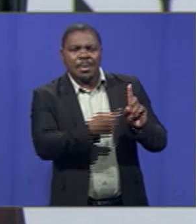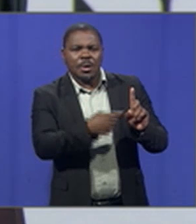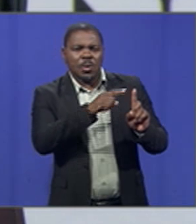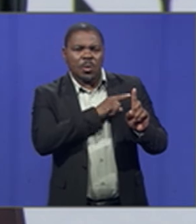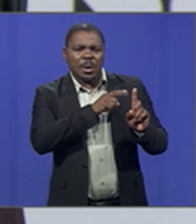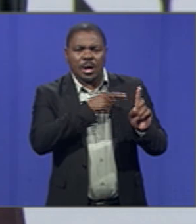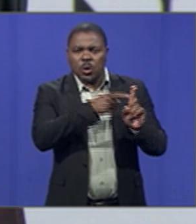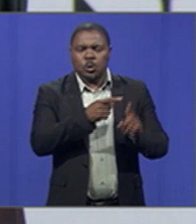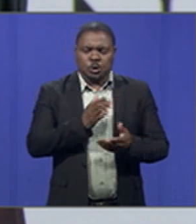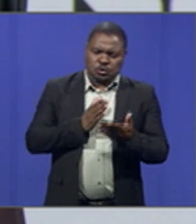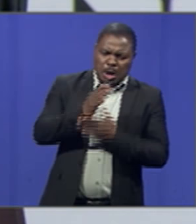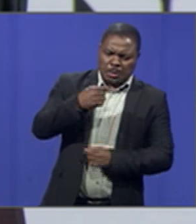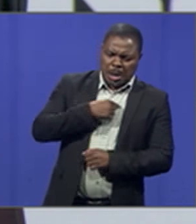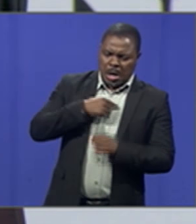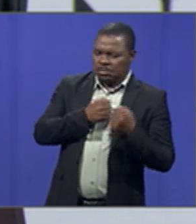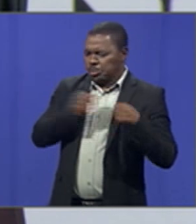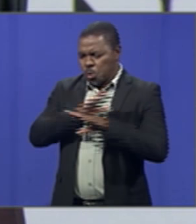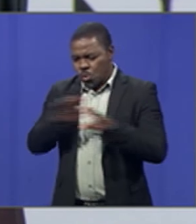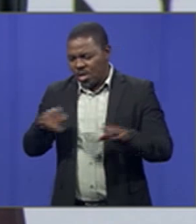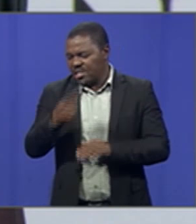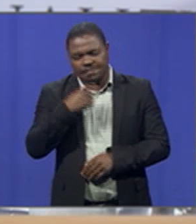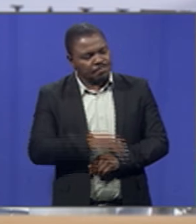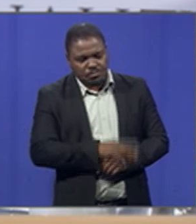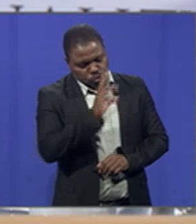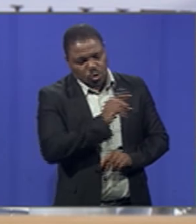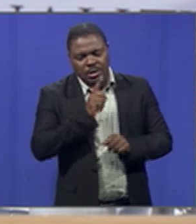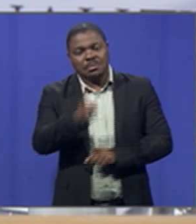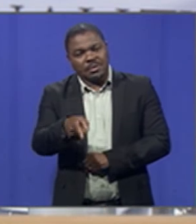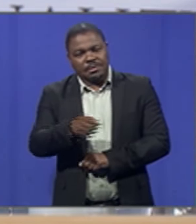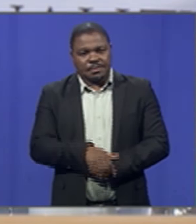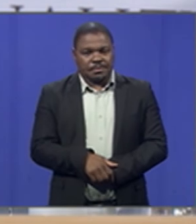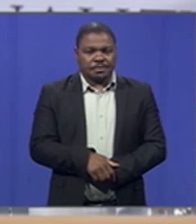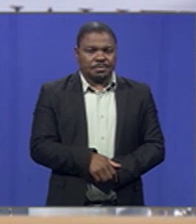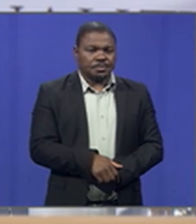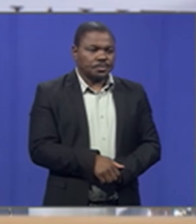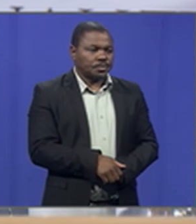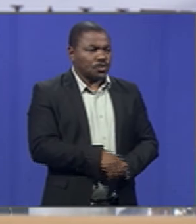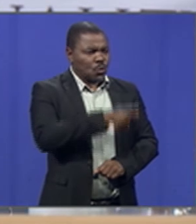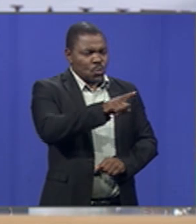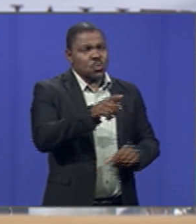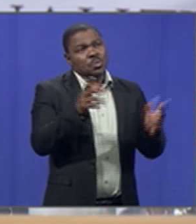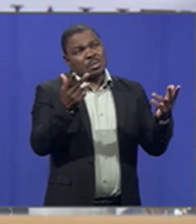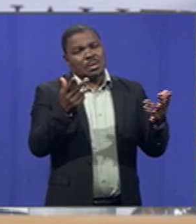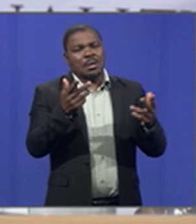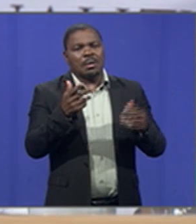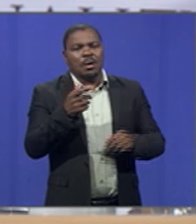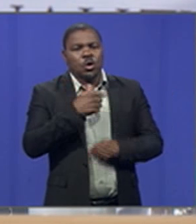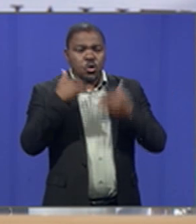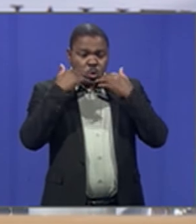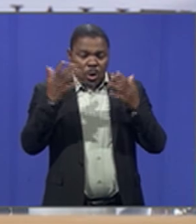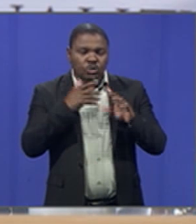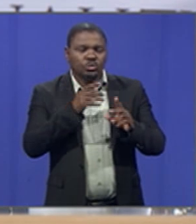kganelwa go diragatsa tshiamelo eo mo morerong ono. That you don't want to talk about the nature, extent, frequency of